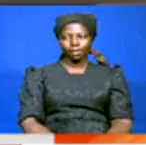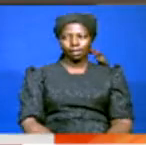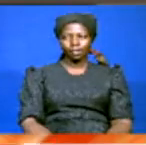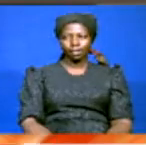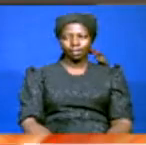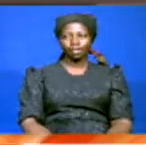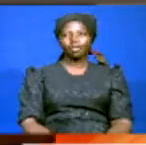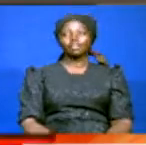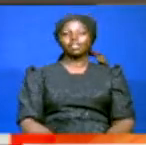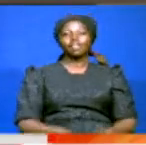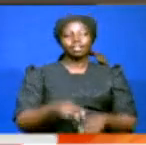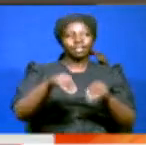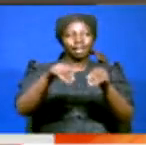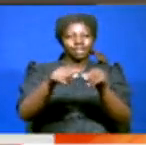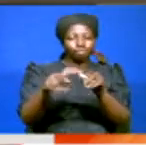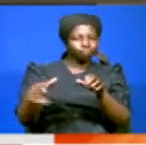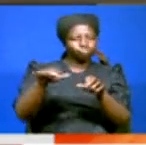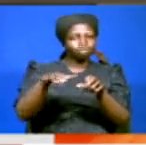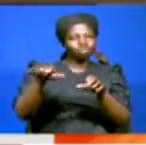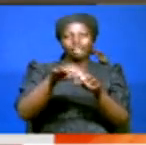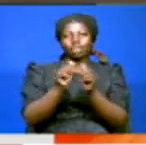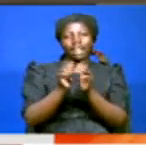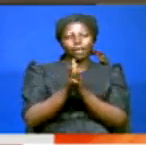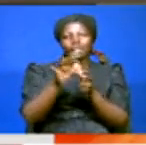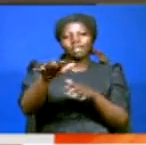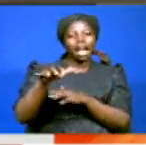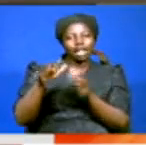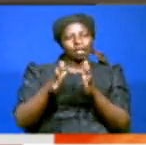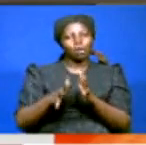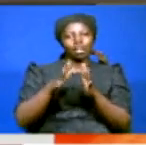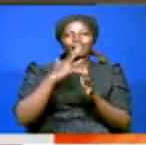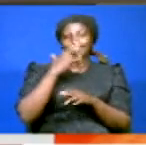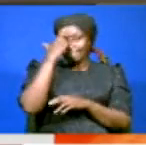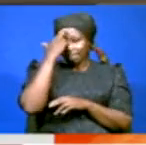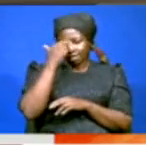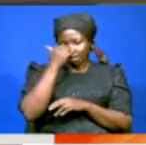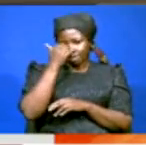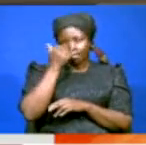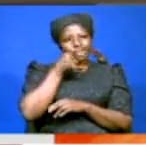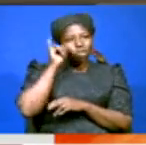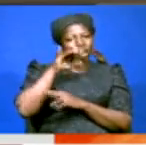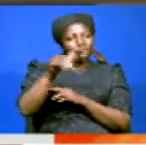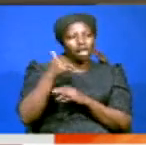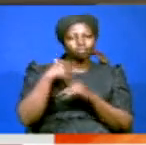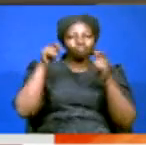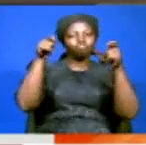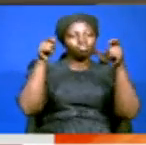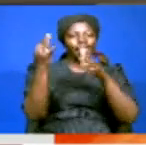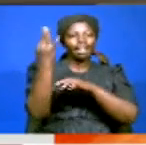Sand loaders and transporters in Isiolo County have staged a go slow for the third consecutive day, protesting what they termed